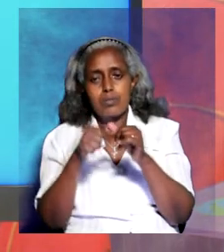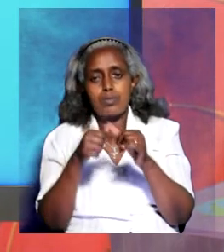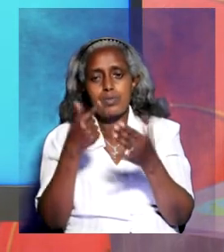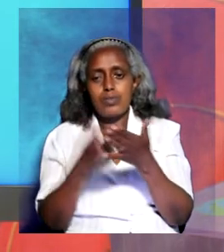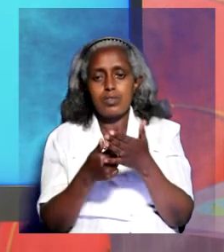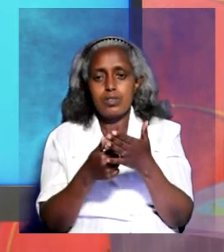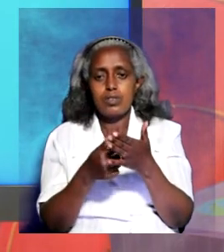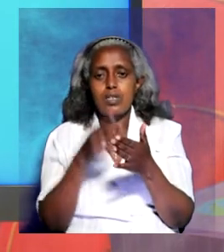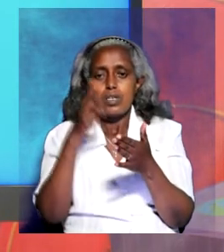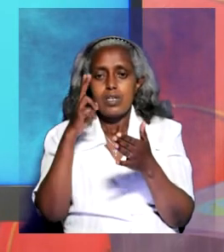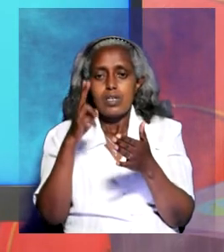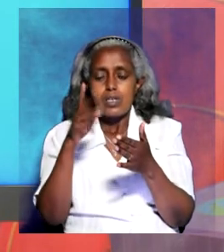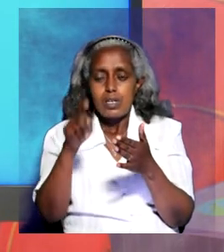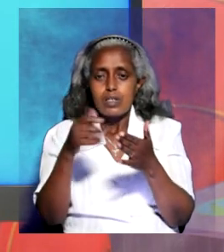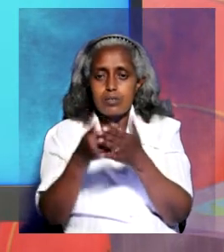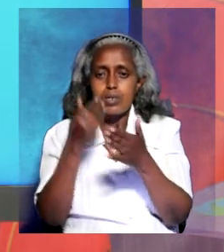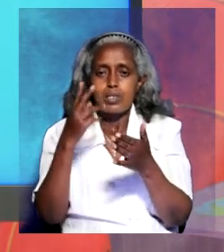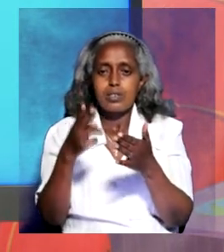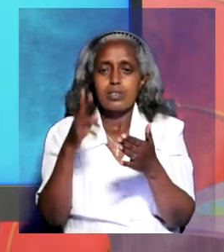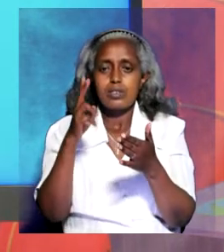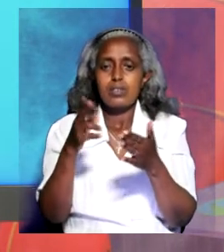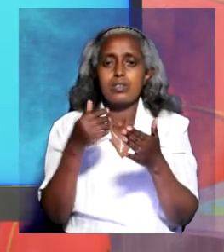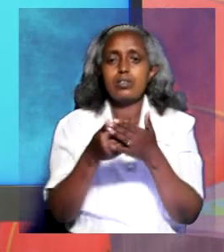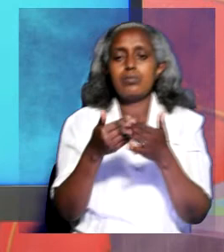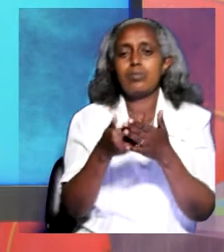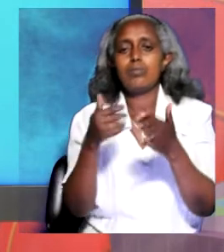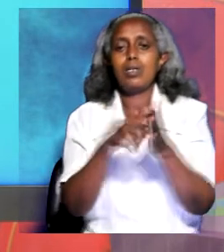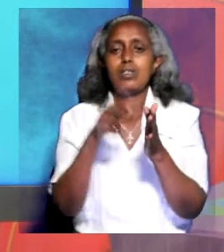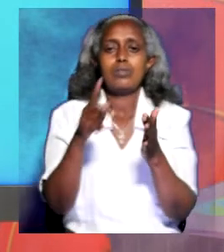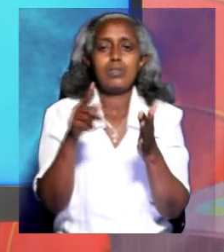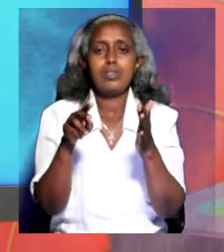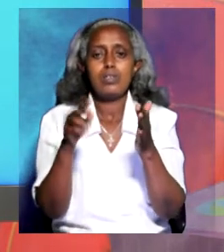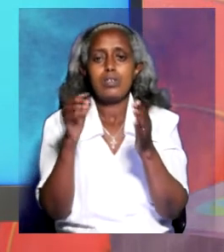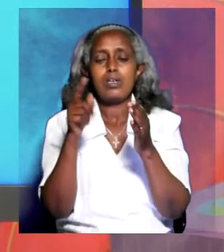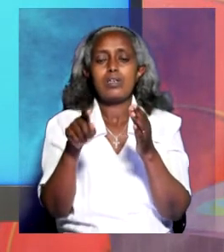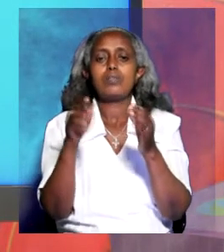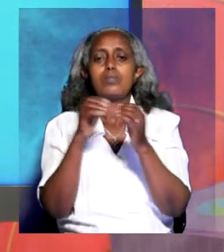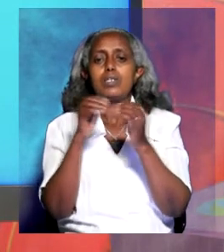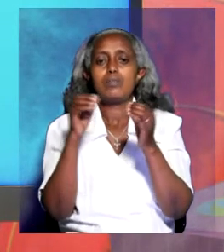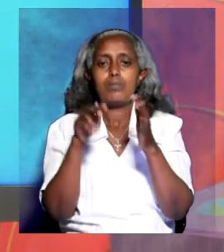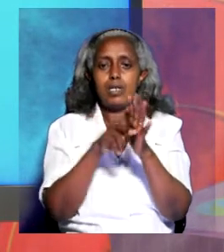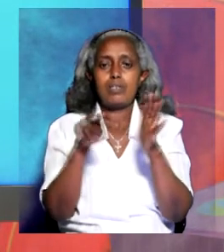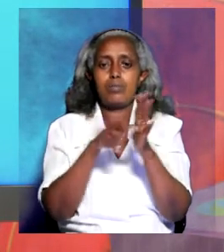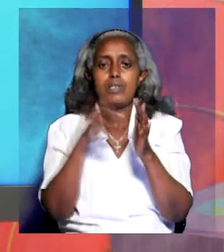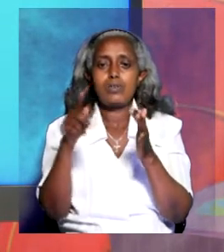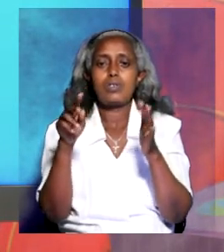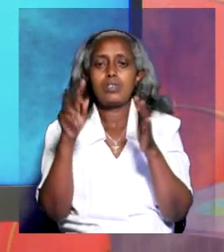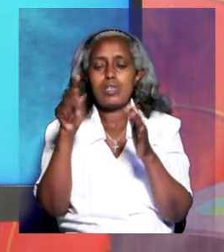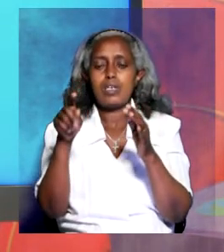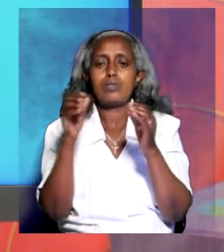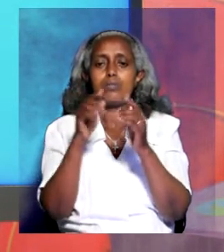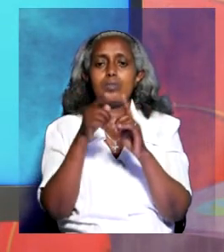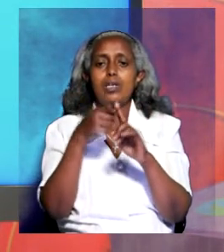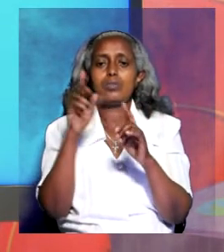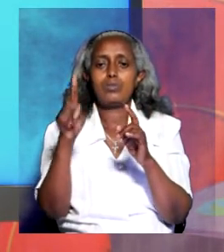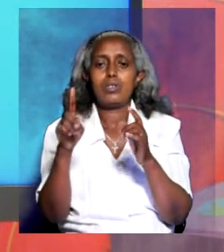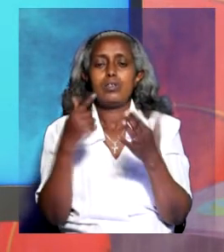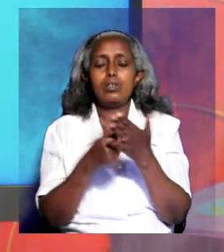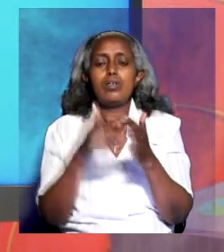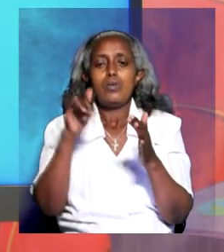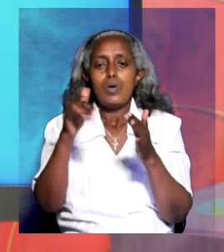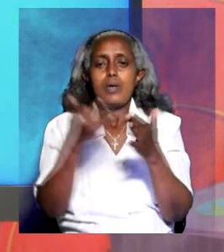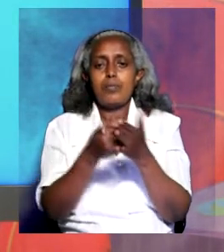this formula, x minus h, our h is minus 1, x minus minus 1 is x plus 1, and our y prime is this,